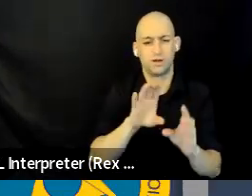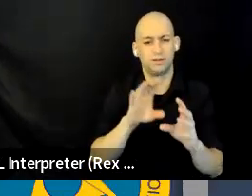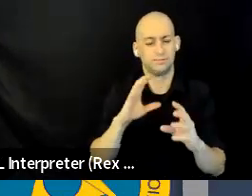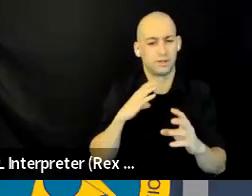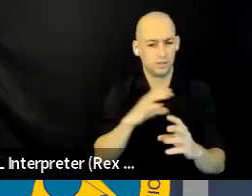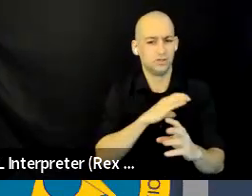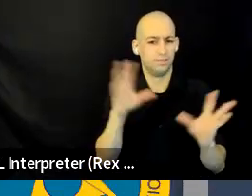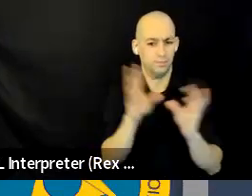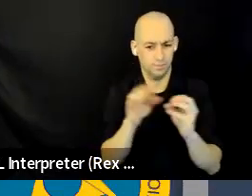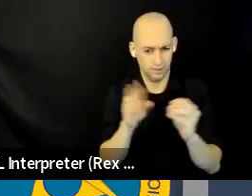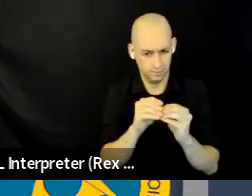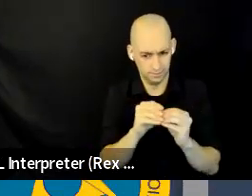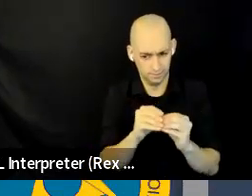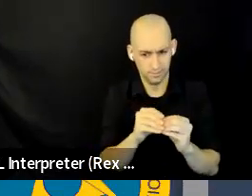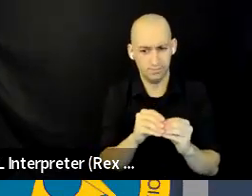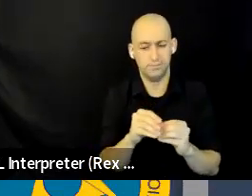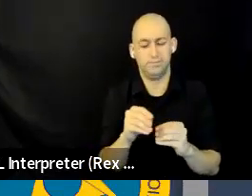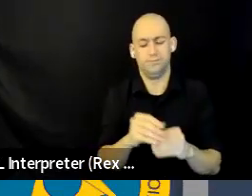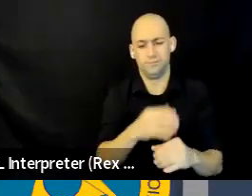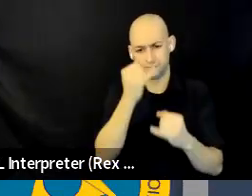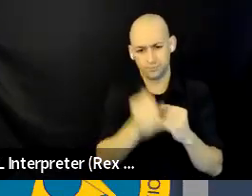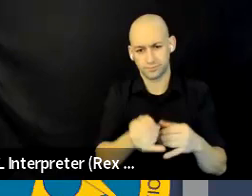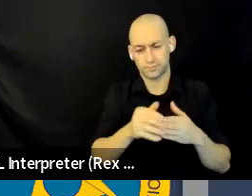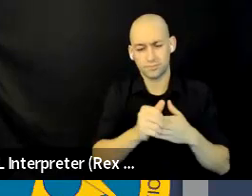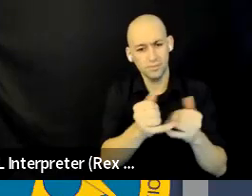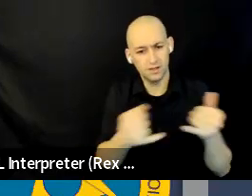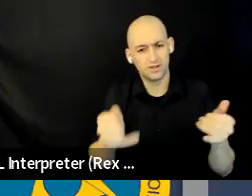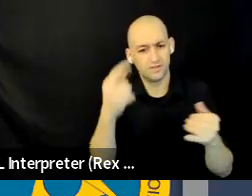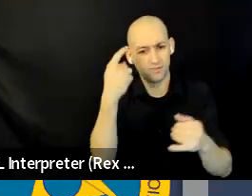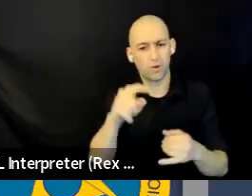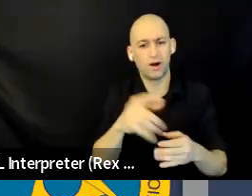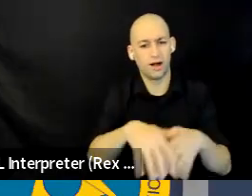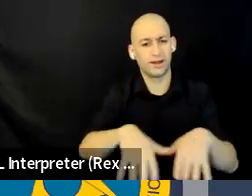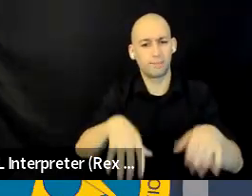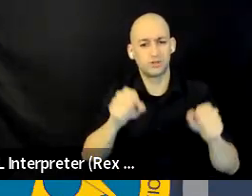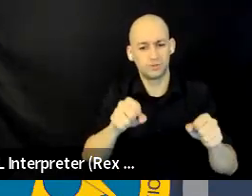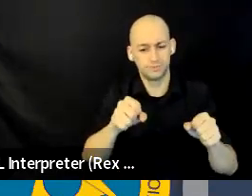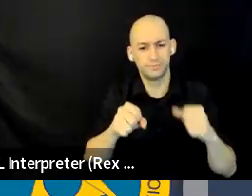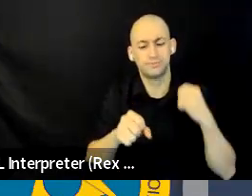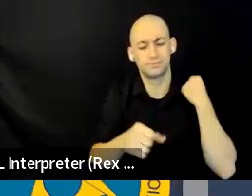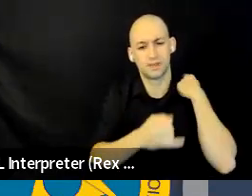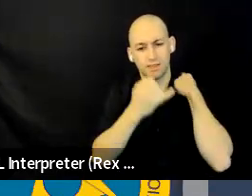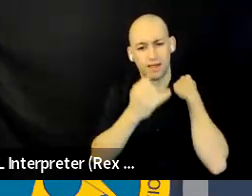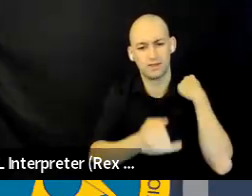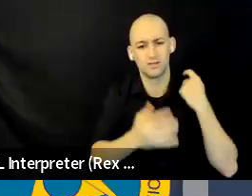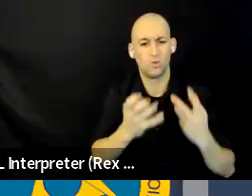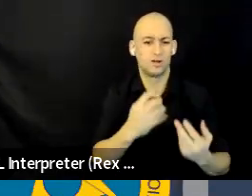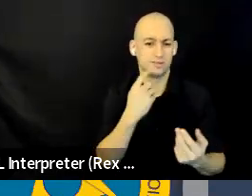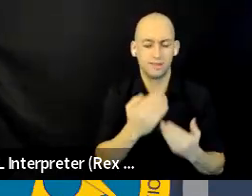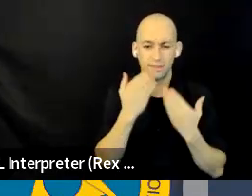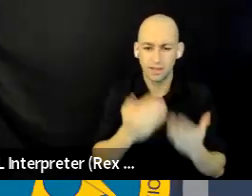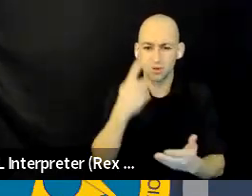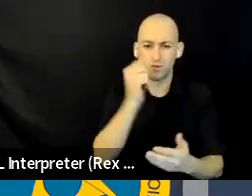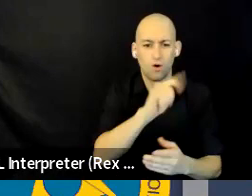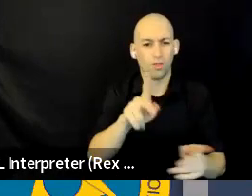bring forward the proposed final guidelines for adoption. And lastly, I would like to thank all of the